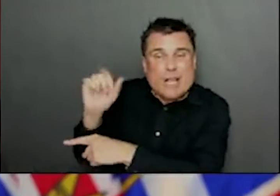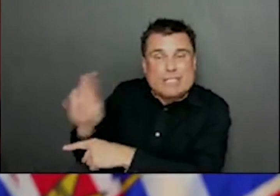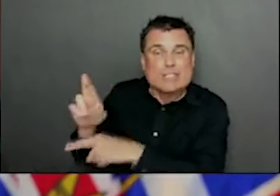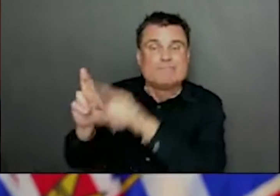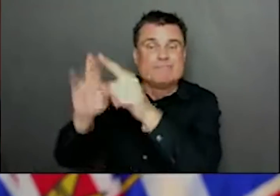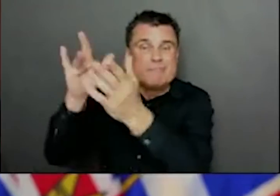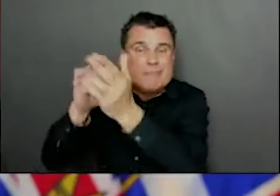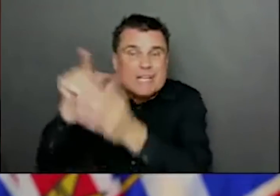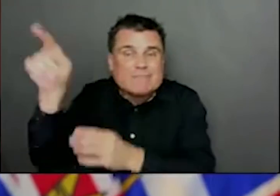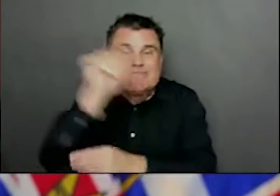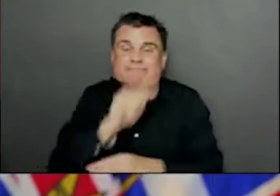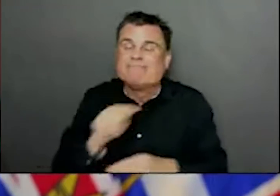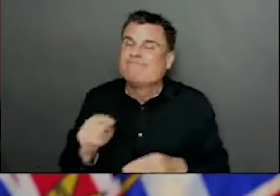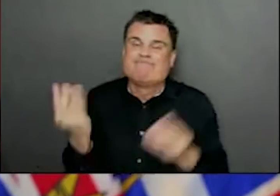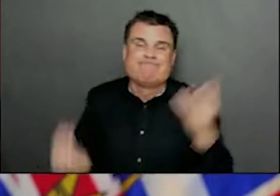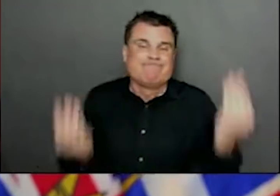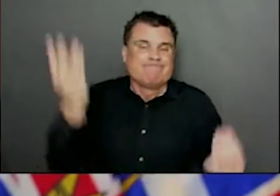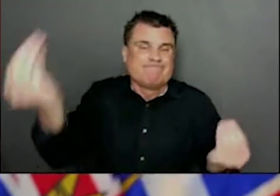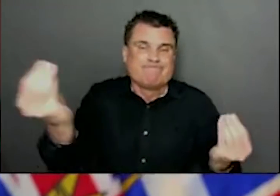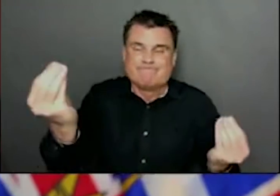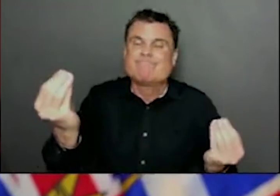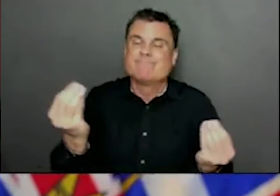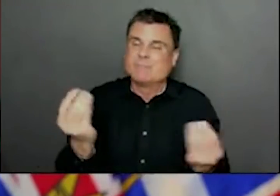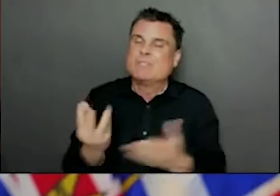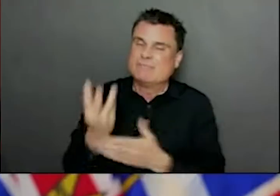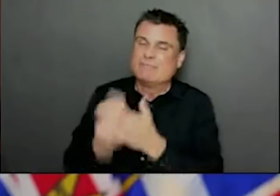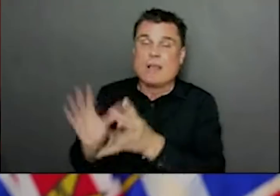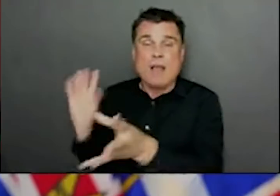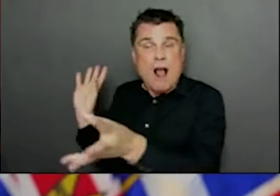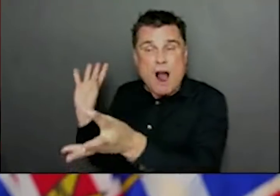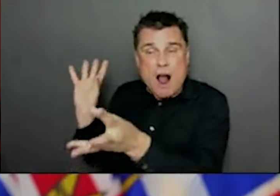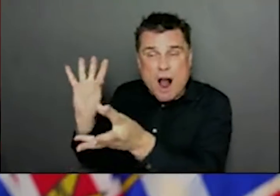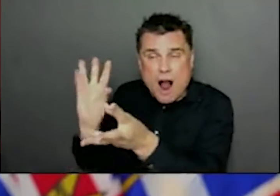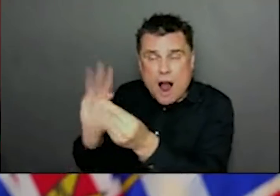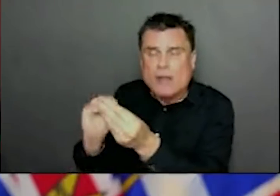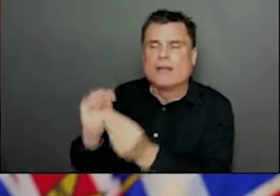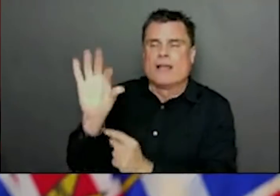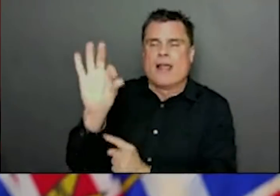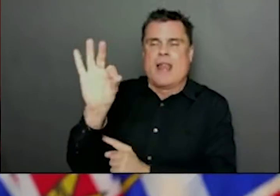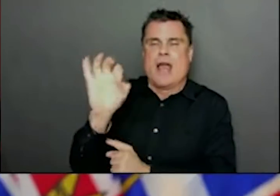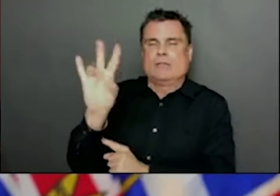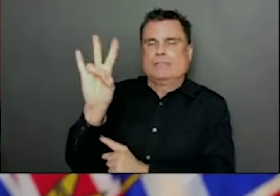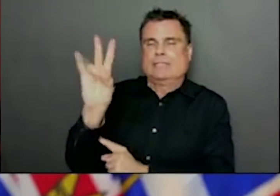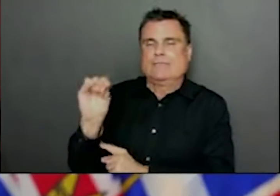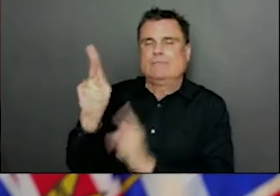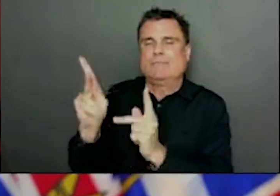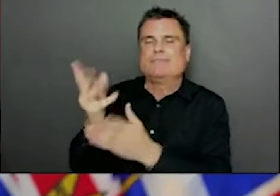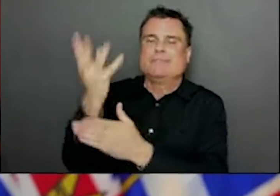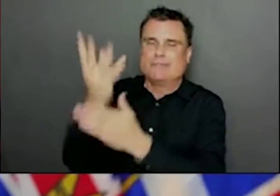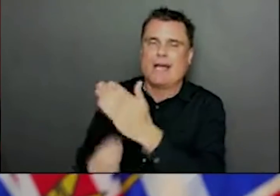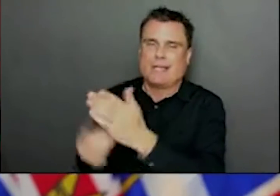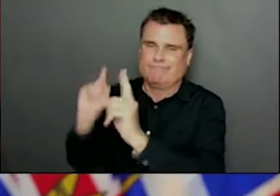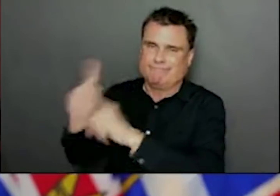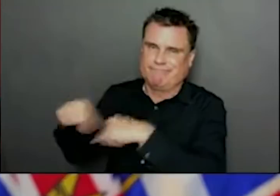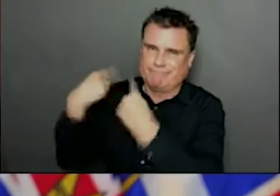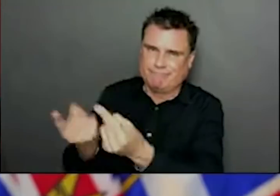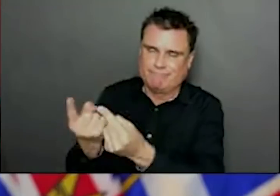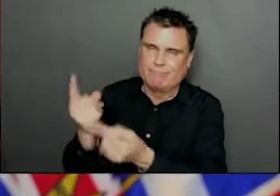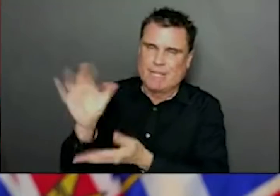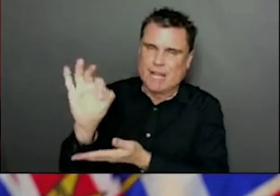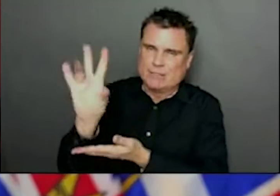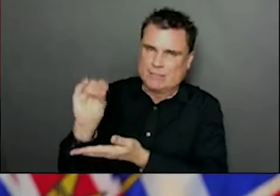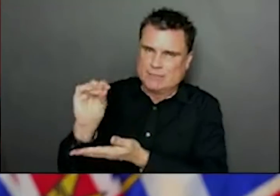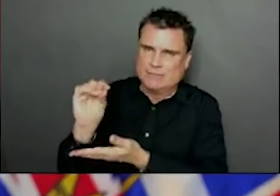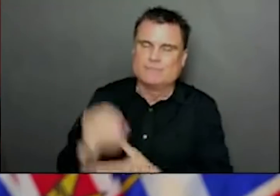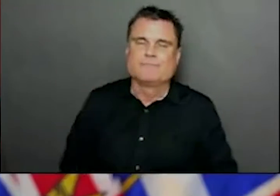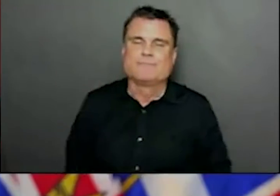died from COVID-19 to 970. And our condolences go out to the families of these